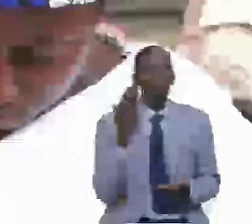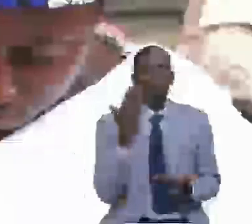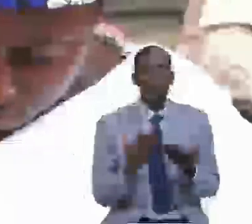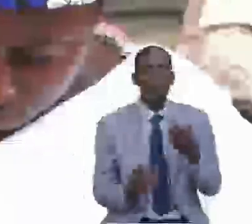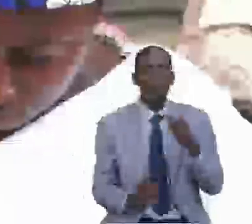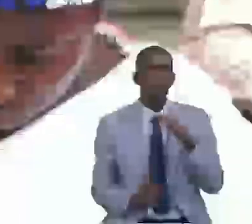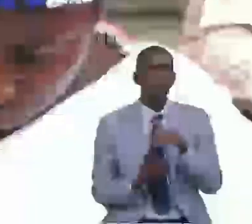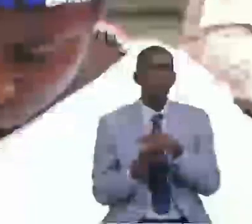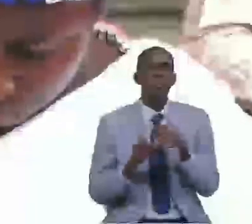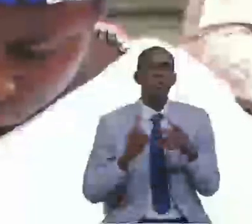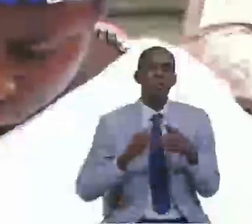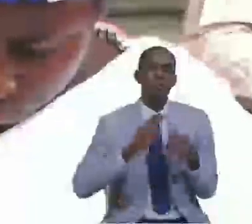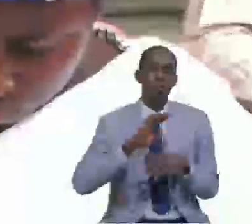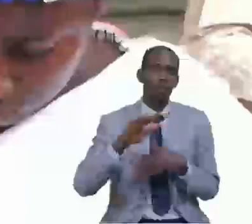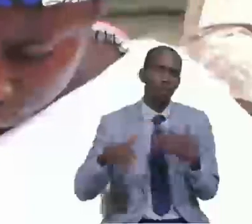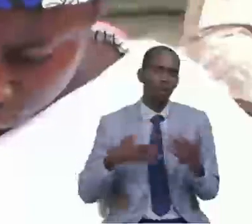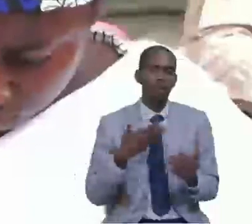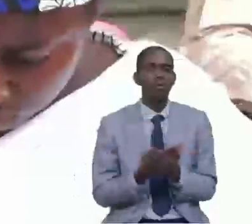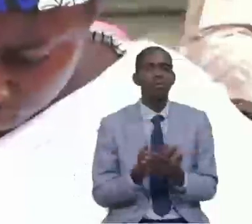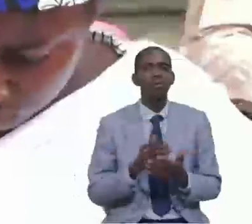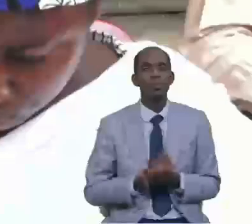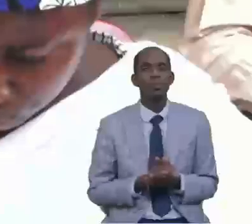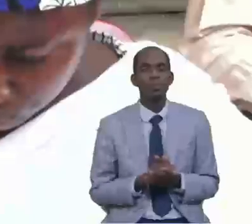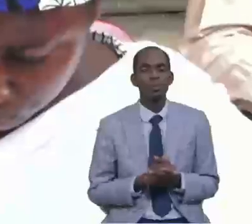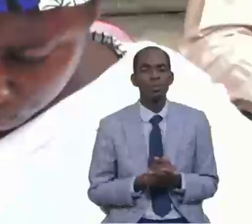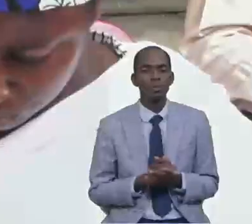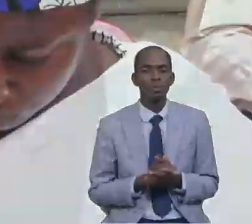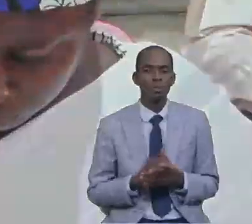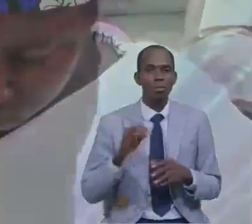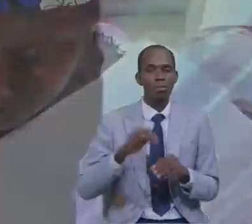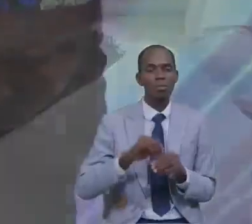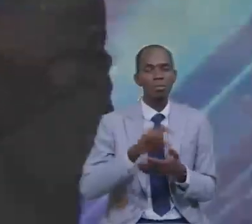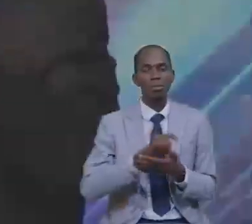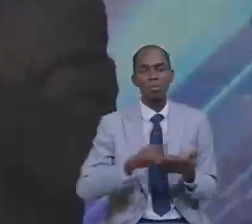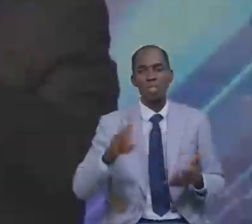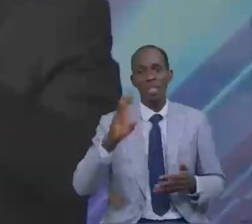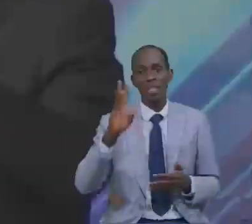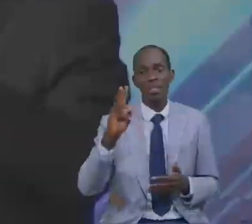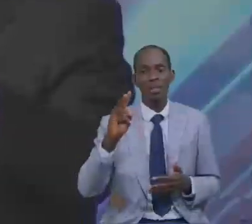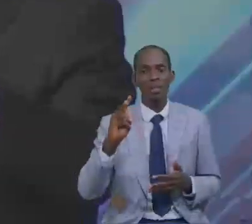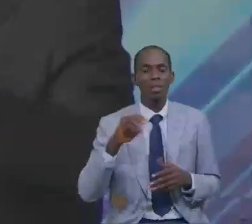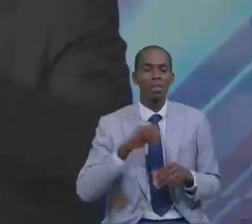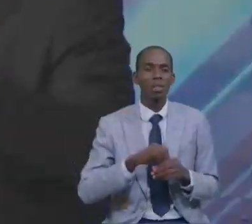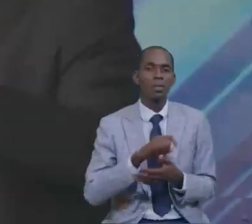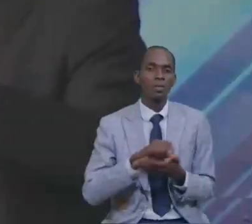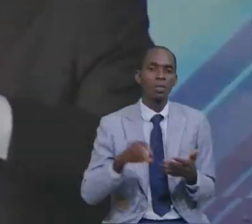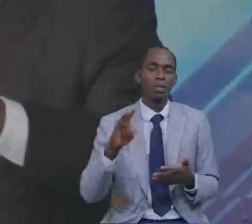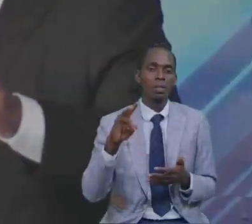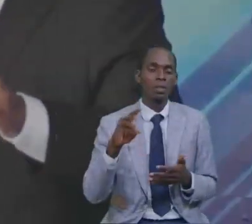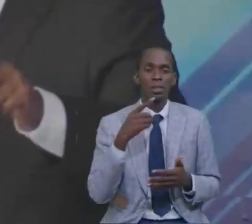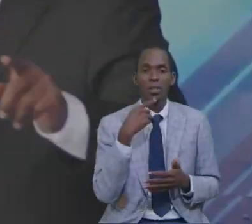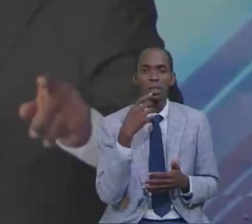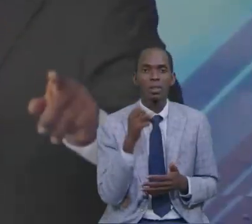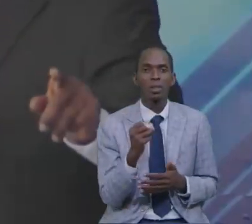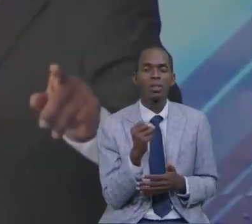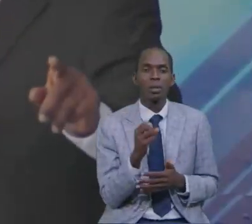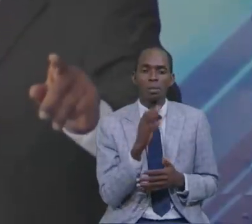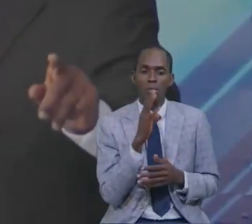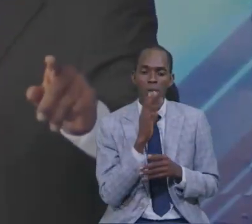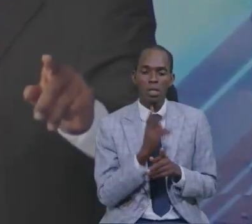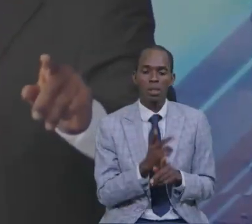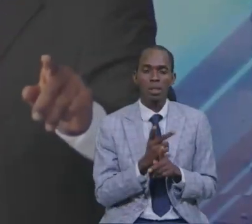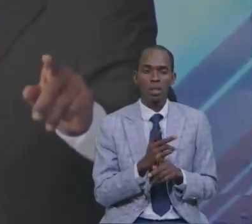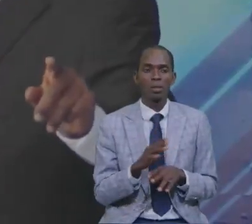verse 16 says, take heed unto thyself and unto the doctrine. Continue in